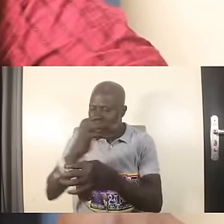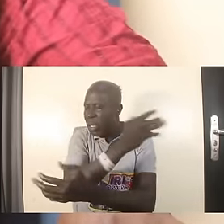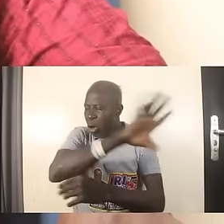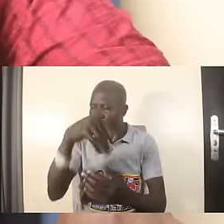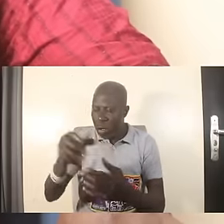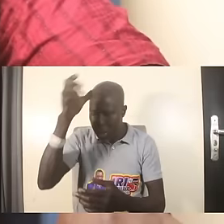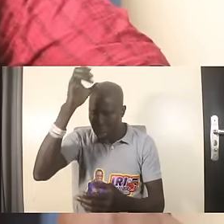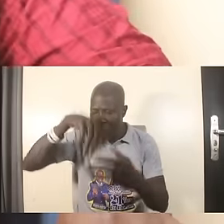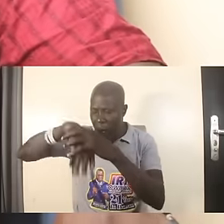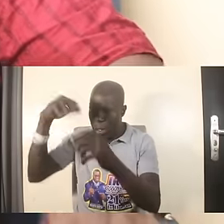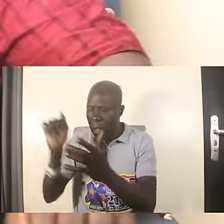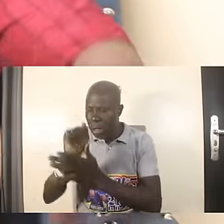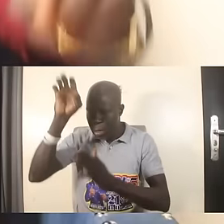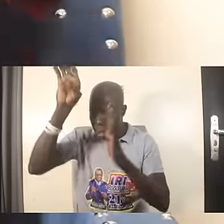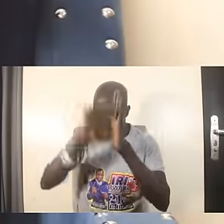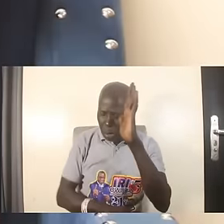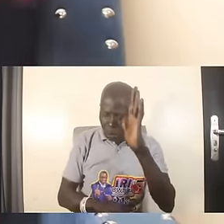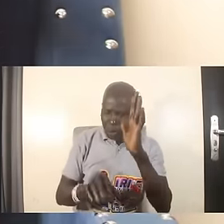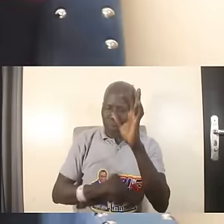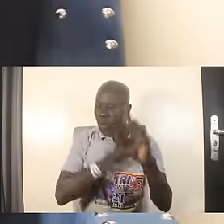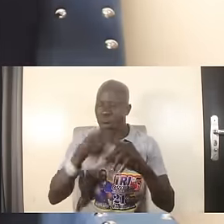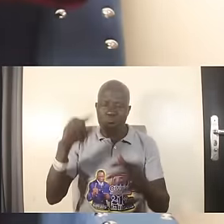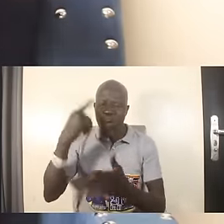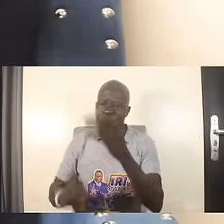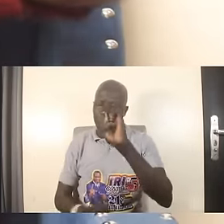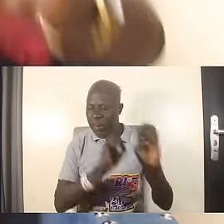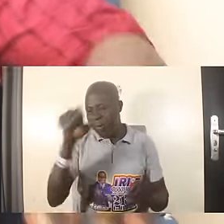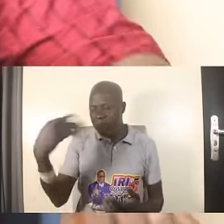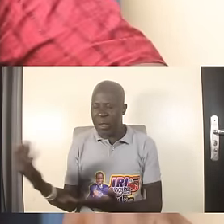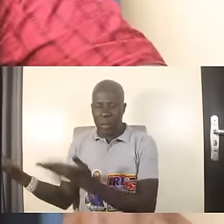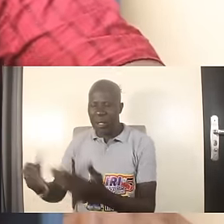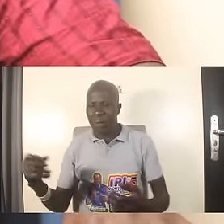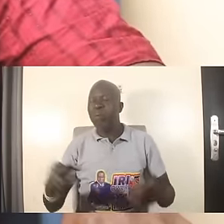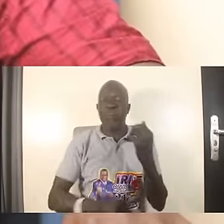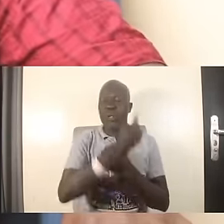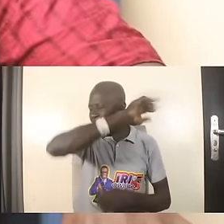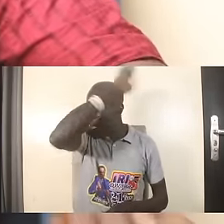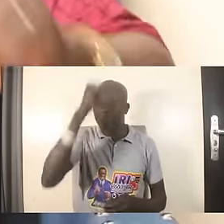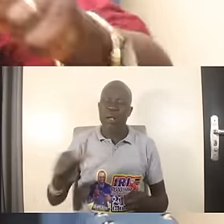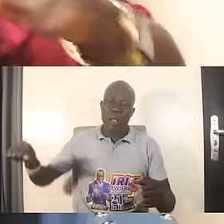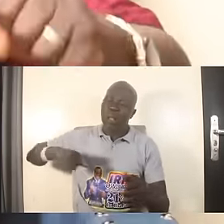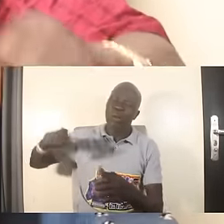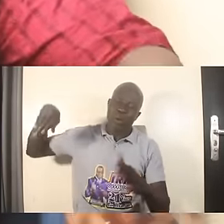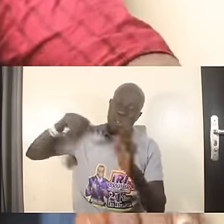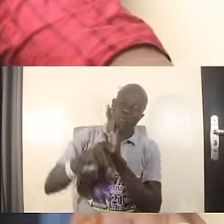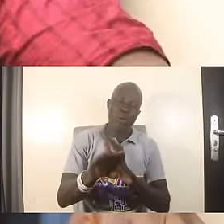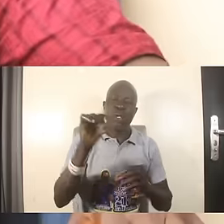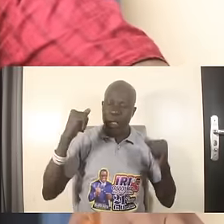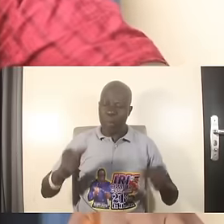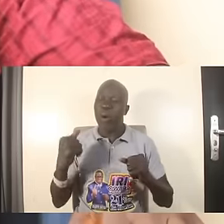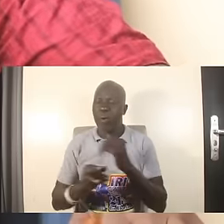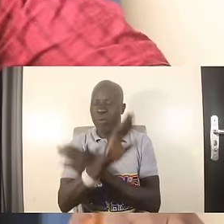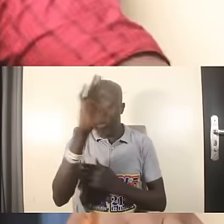cast out demons. Okay, this is it. Does that the bag go continue? You take anything poison, you do not answer. That is